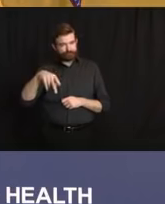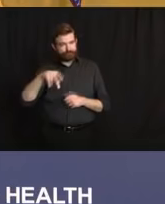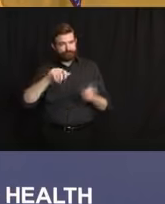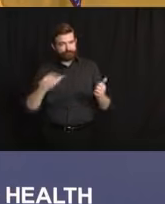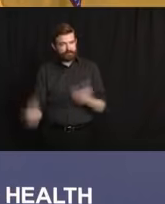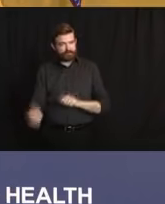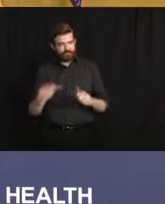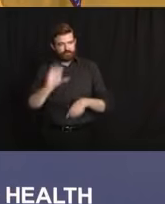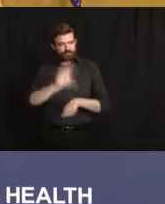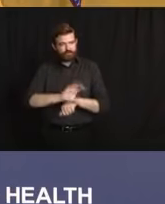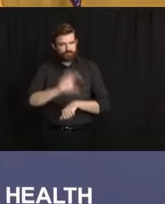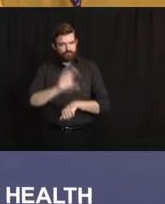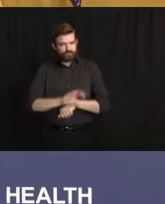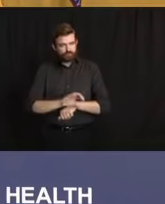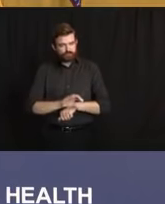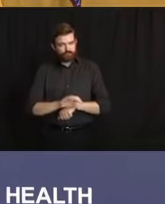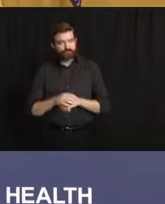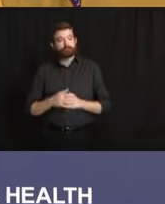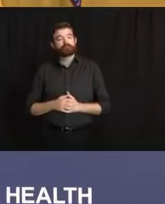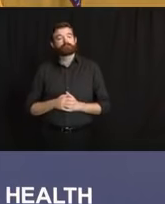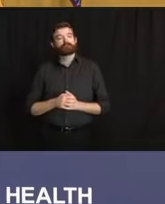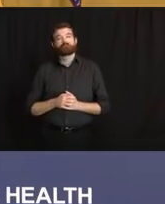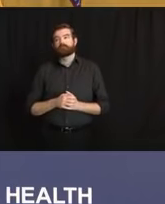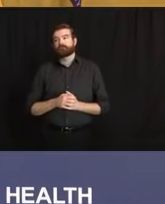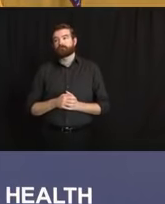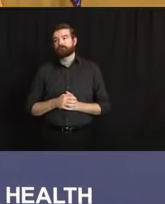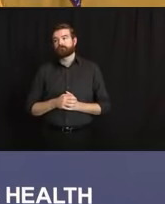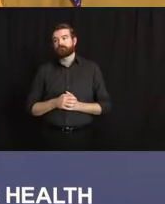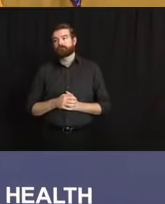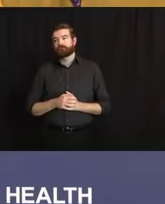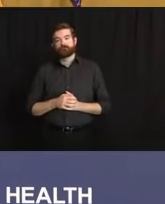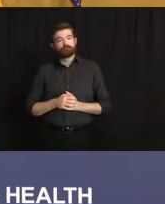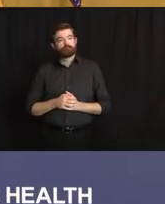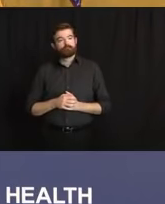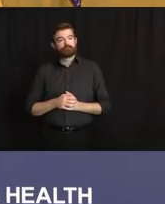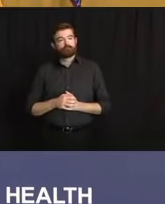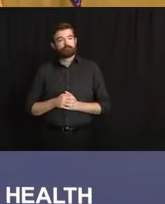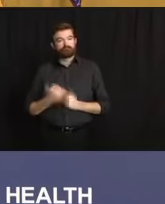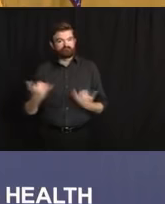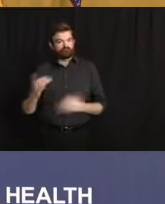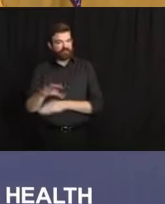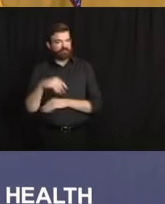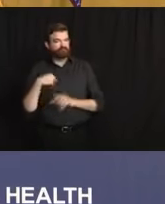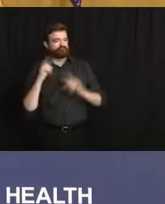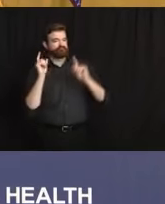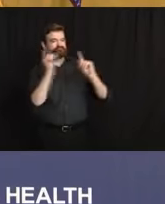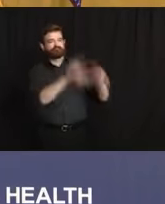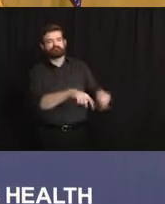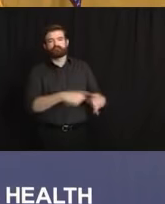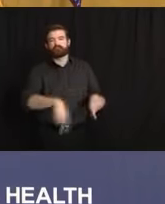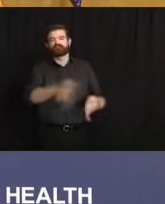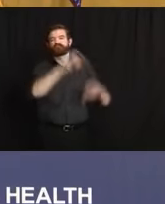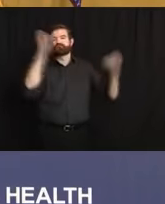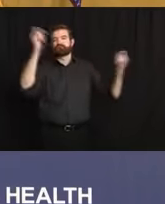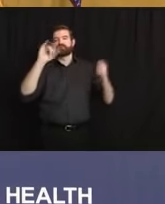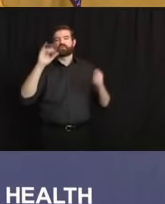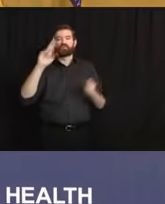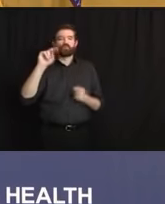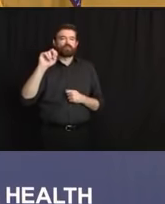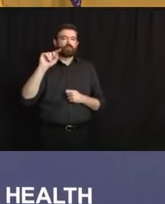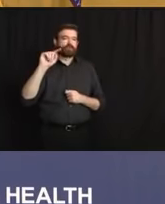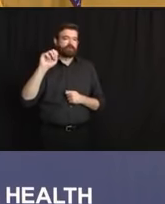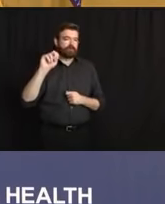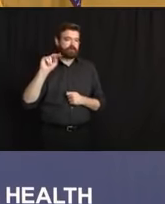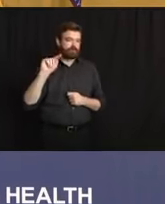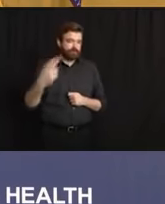and I'm really excited, who also happens to be a lead chaplain for the state police and is an outstanding leader, not just in the pulpit and in the sanctuary, but in the